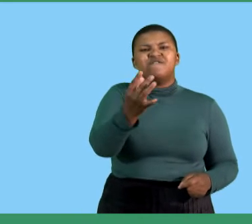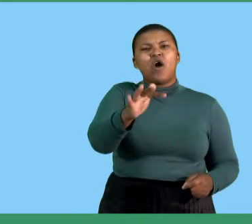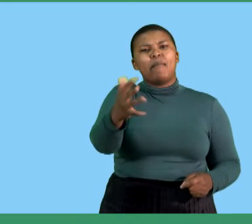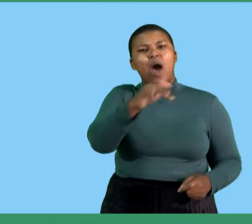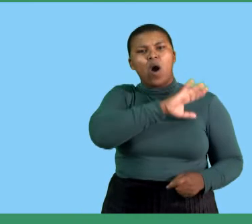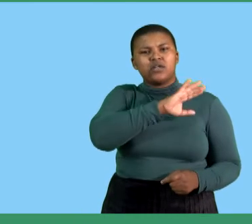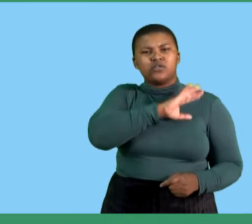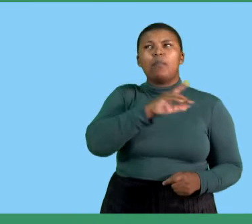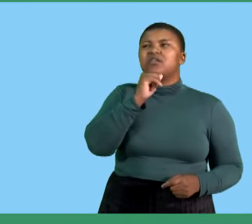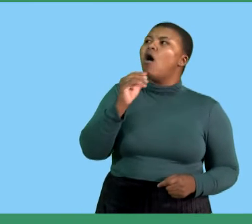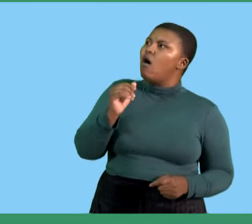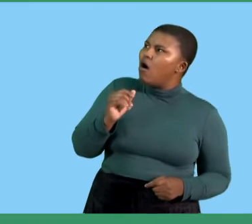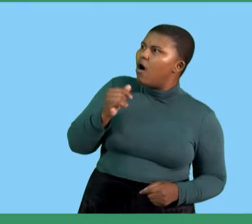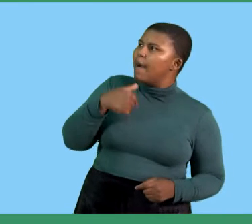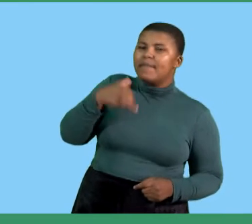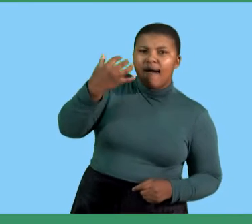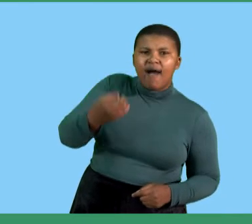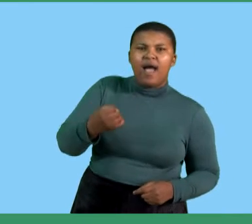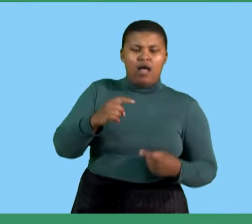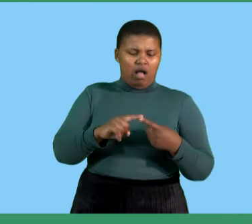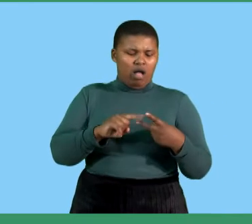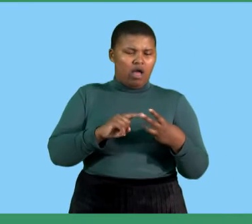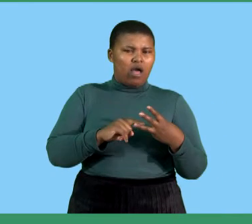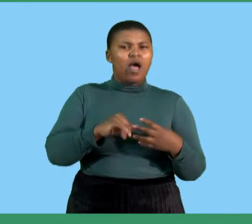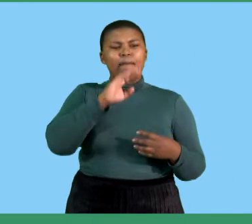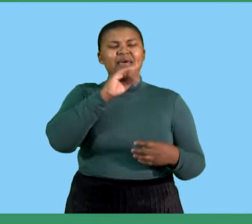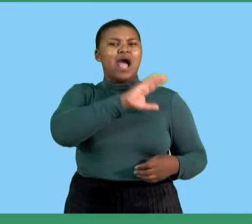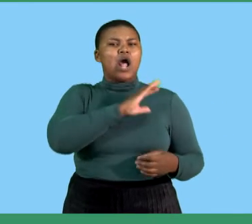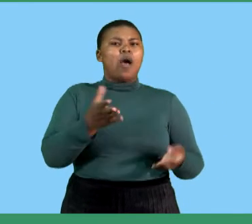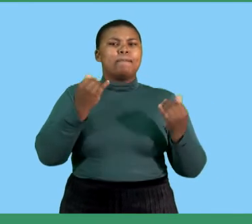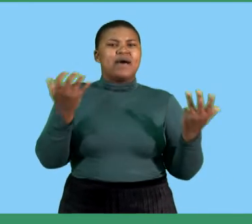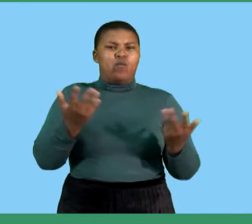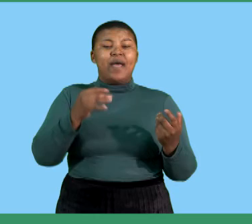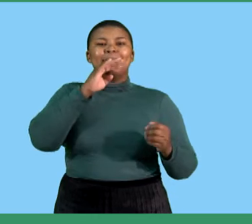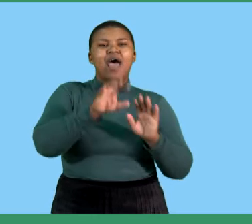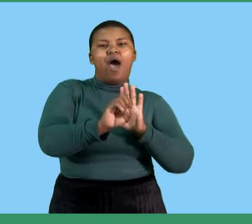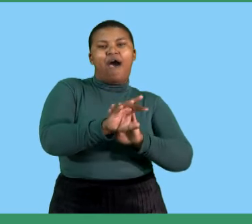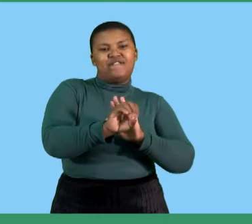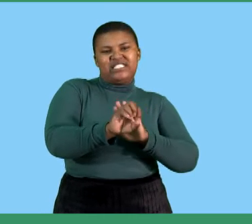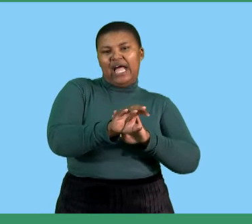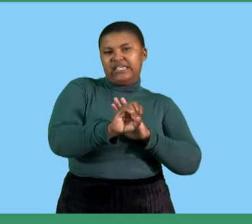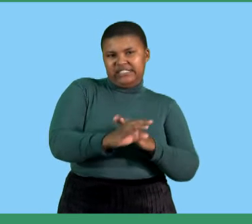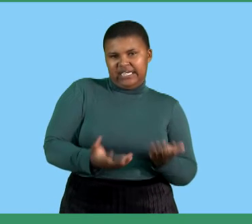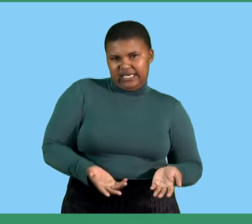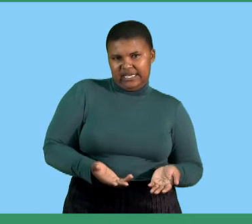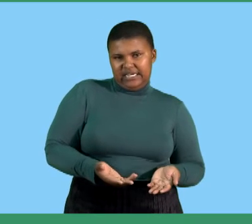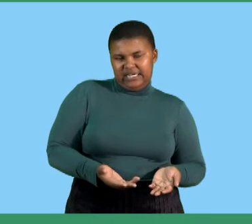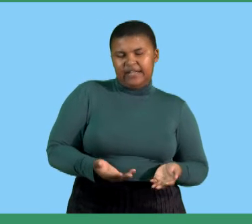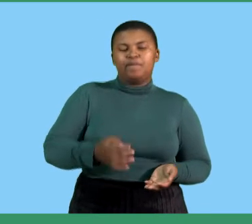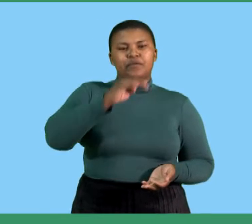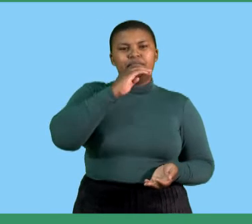service. How will they know it? Where will they see it? So we're talking about advertising as well. So we've got the methods